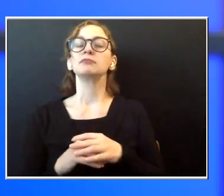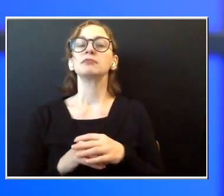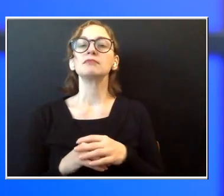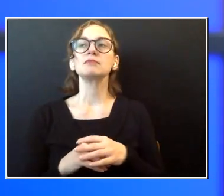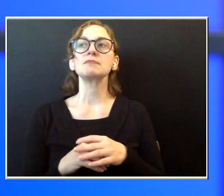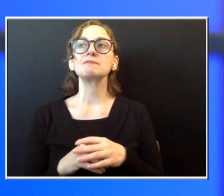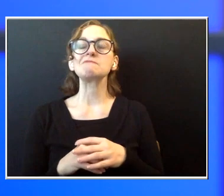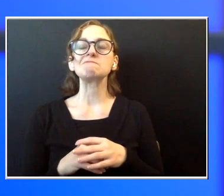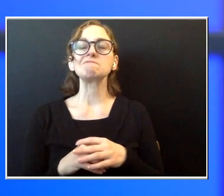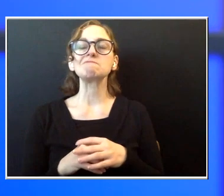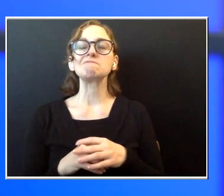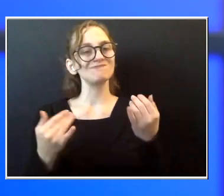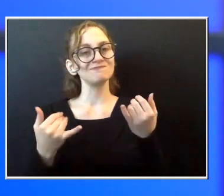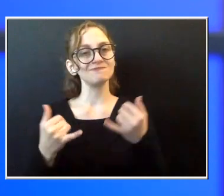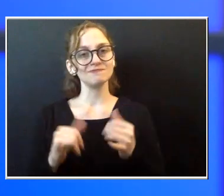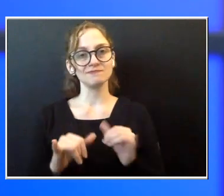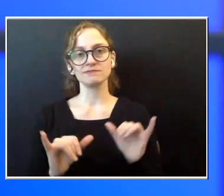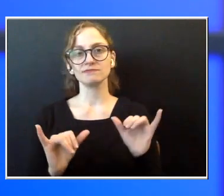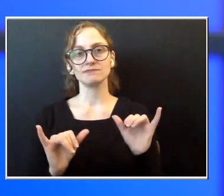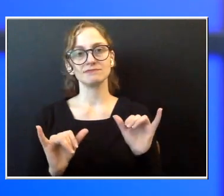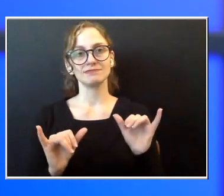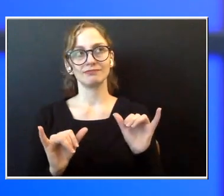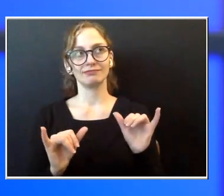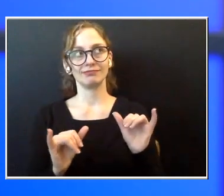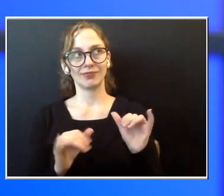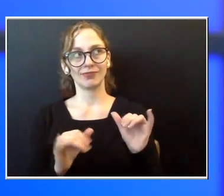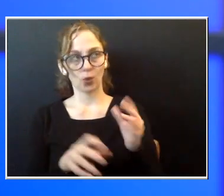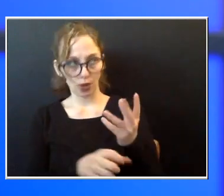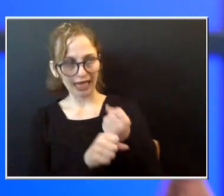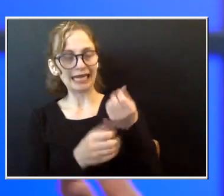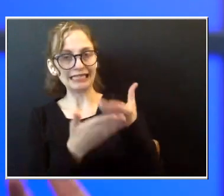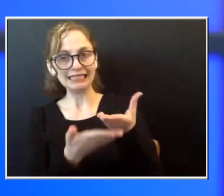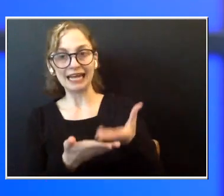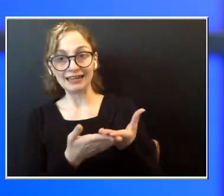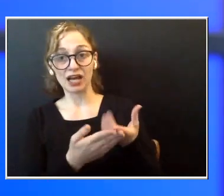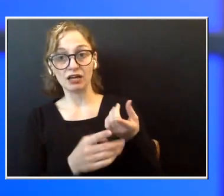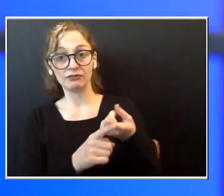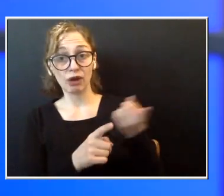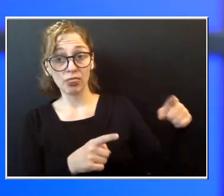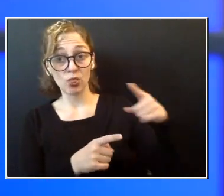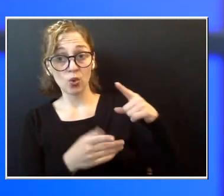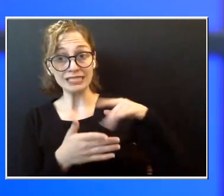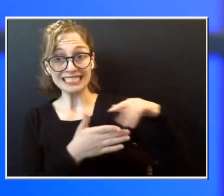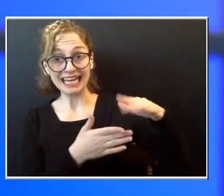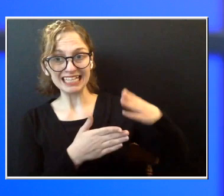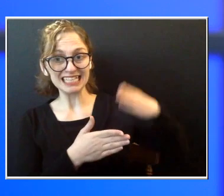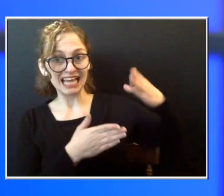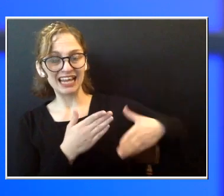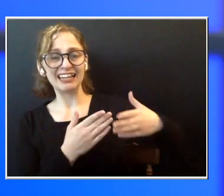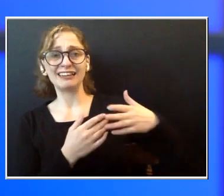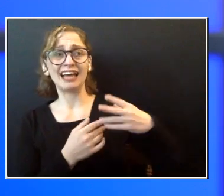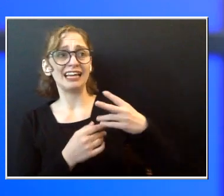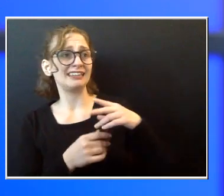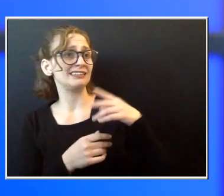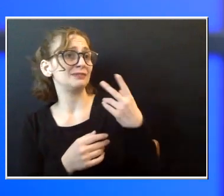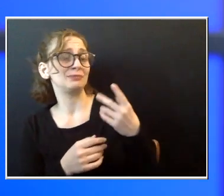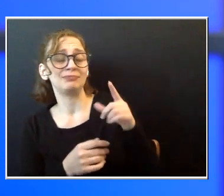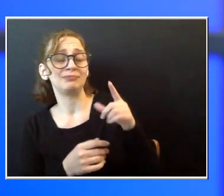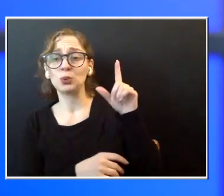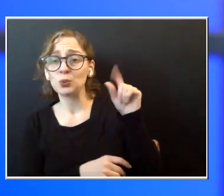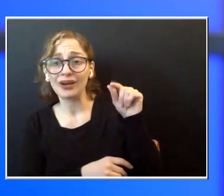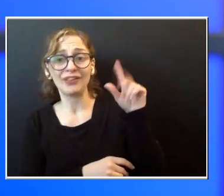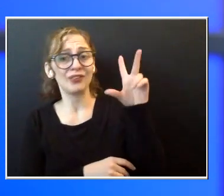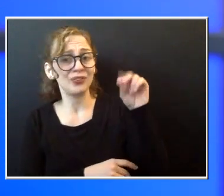still data coming out from these studies that ended like 2-3 decades ago. So there will be